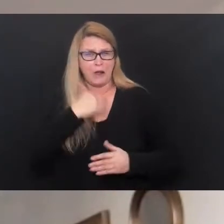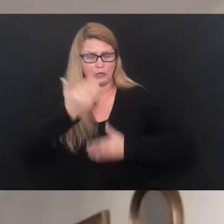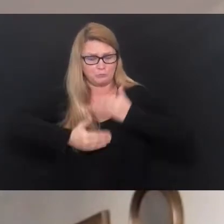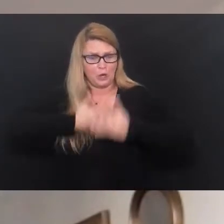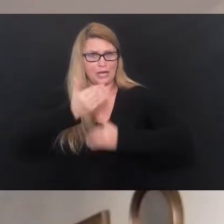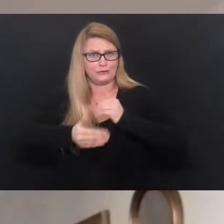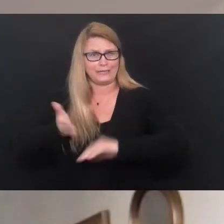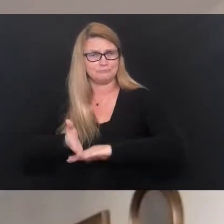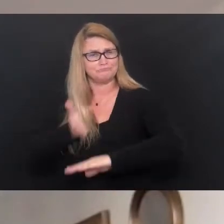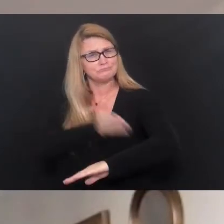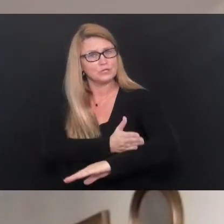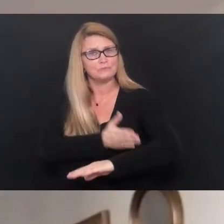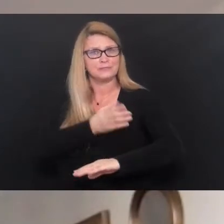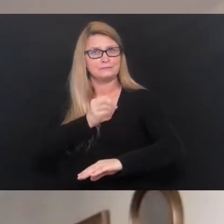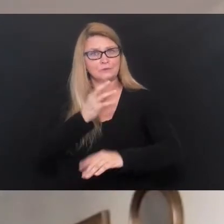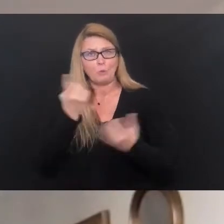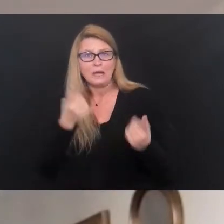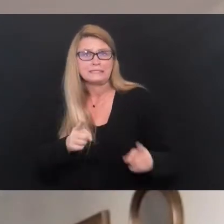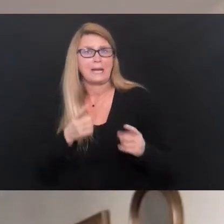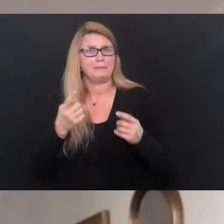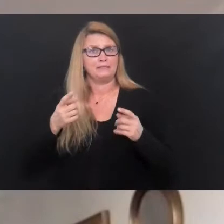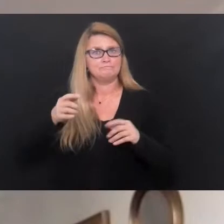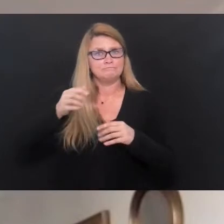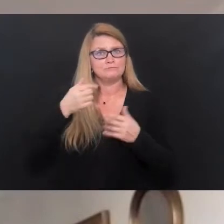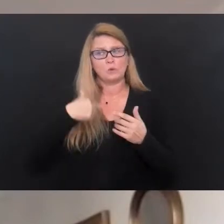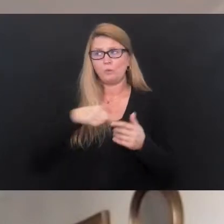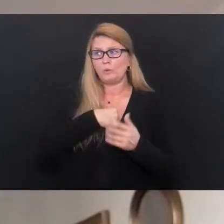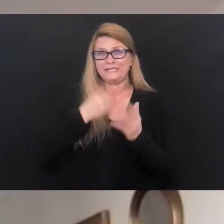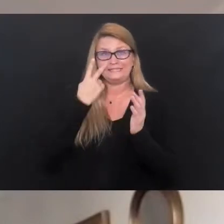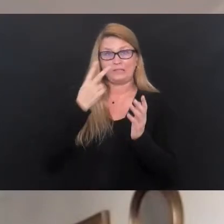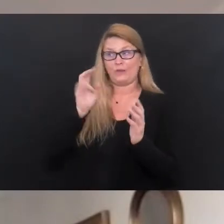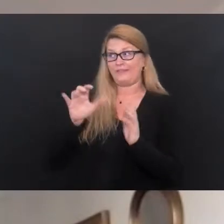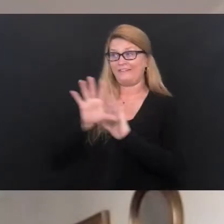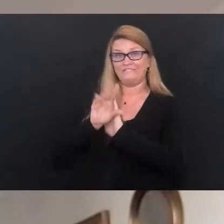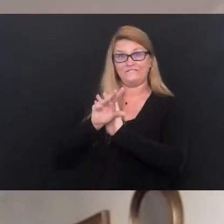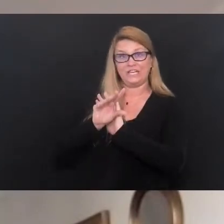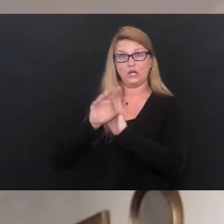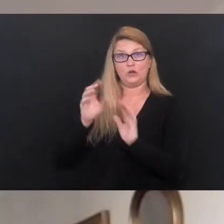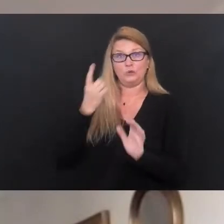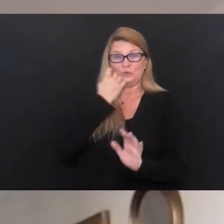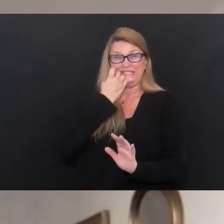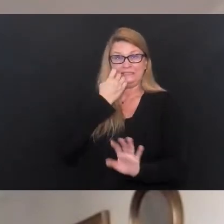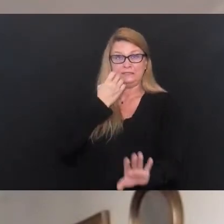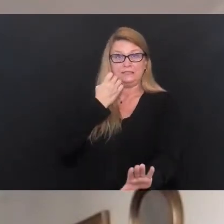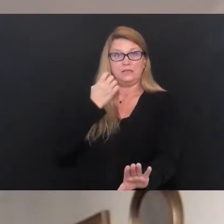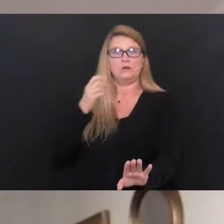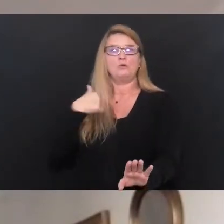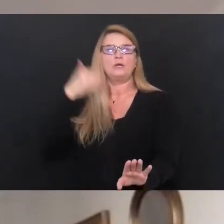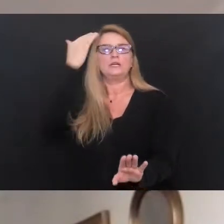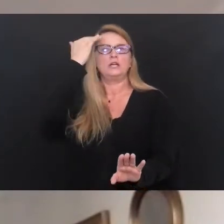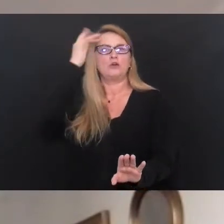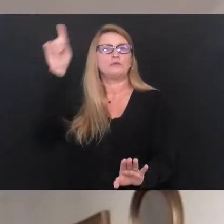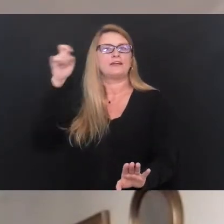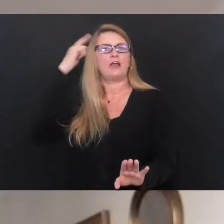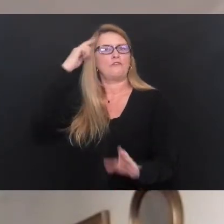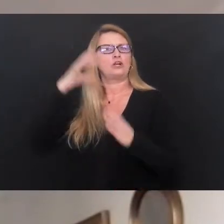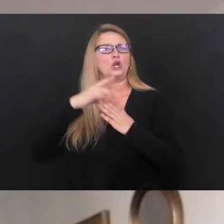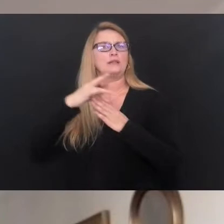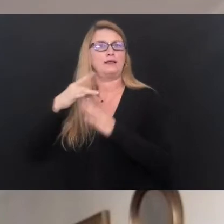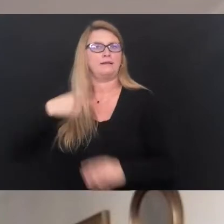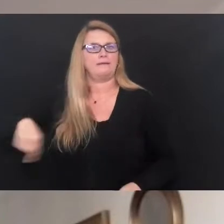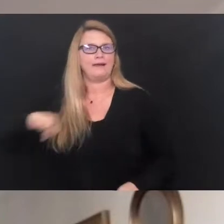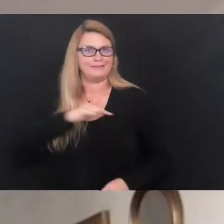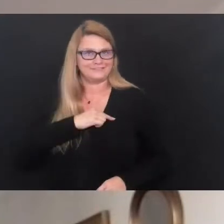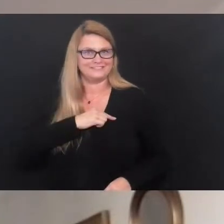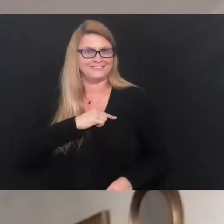the video and the moves the governor has driven us to do have been moves